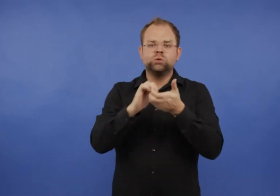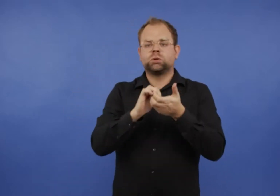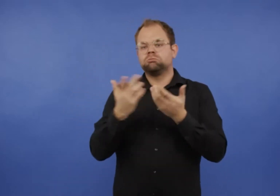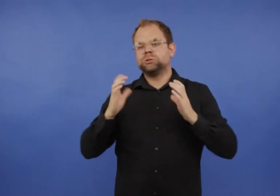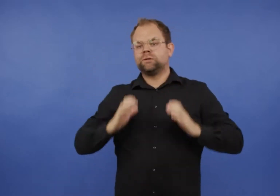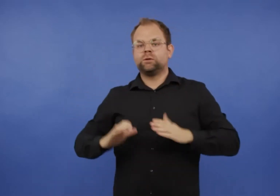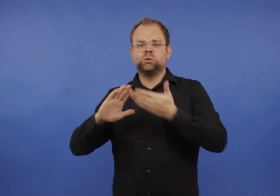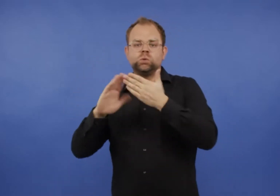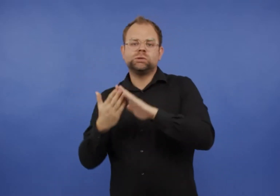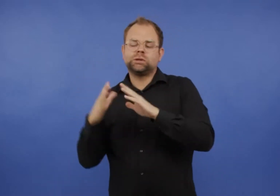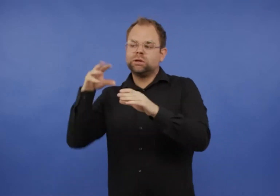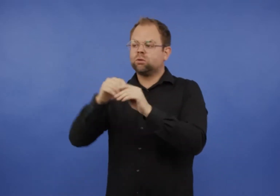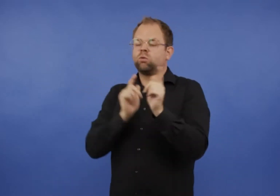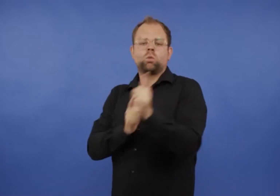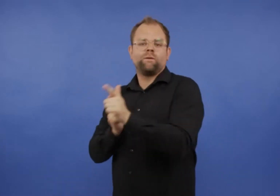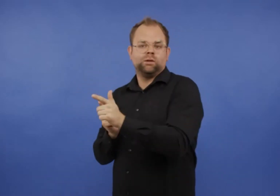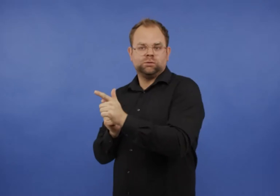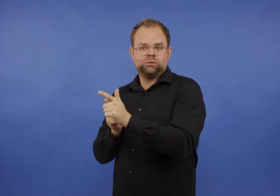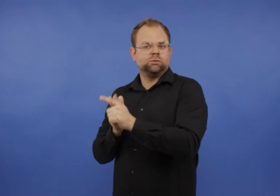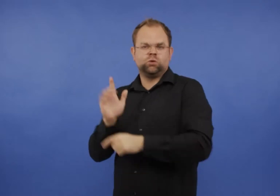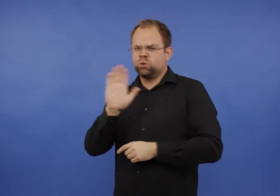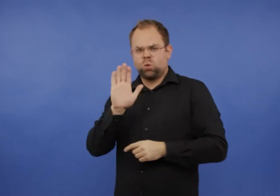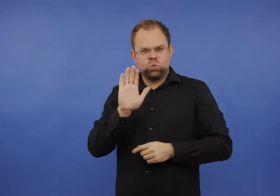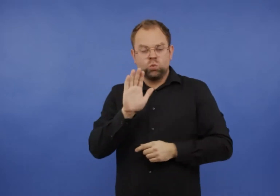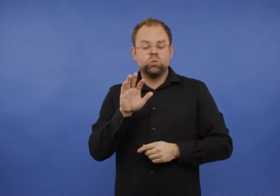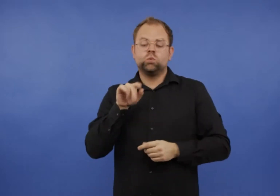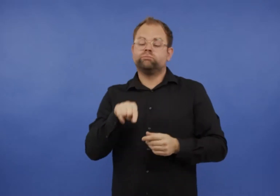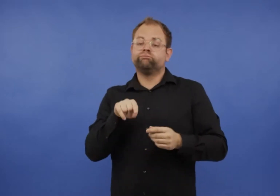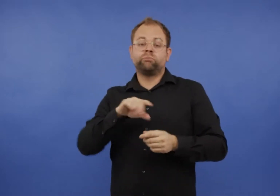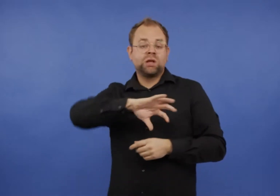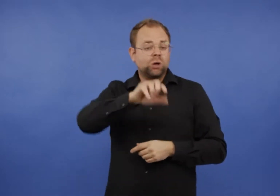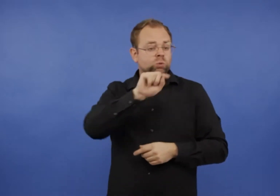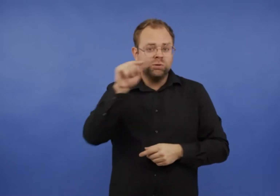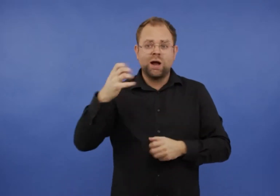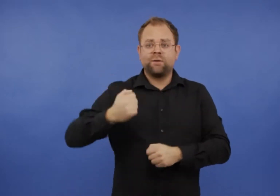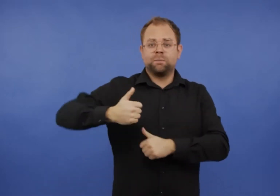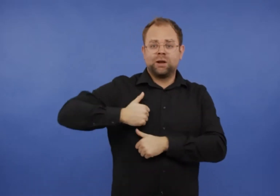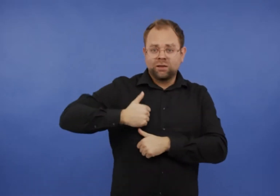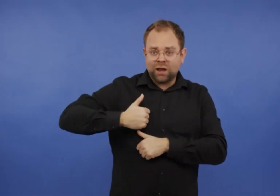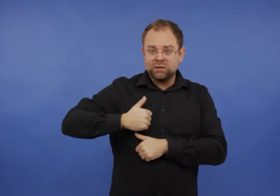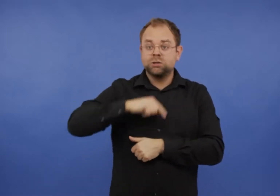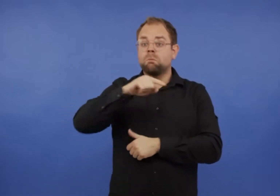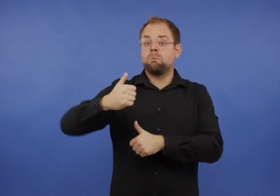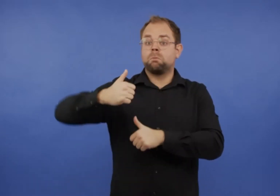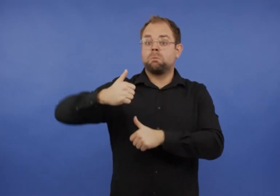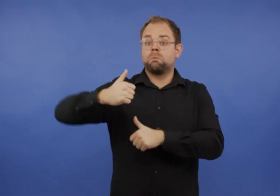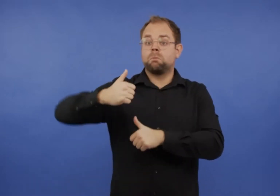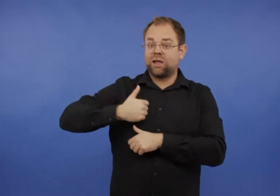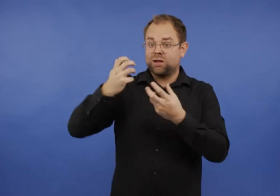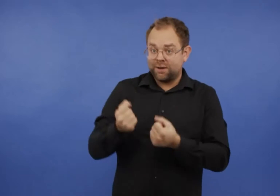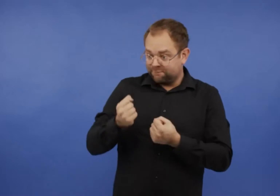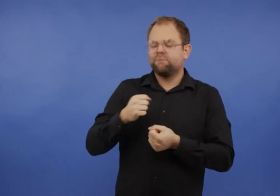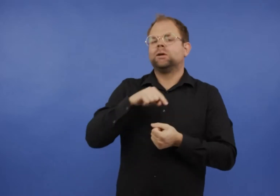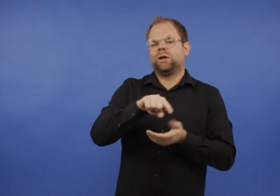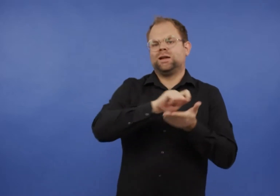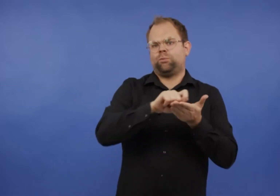for implementation of this report and the other pieces of the report that are forthcoming in 2022 and